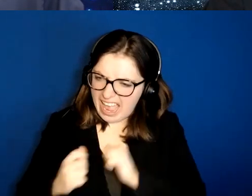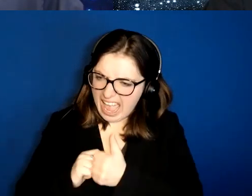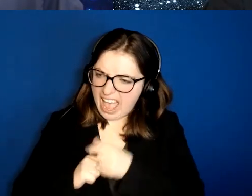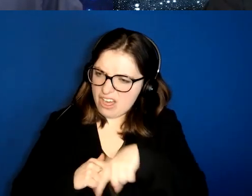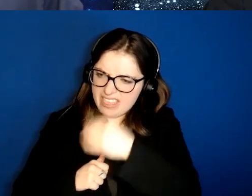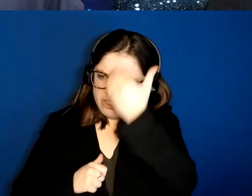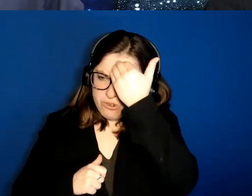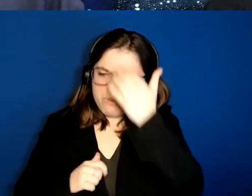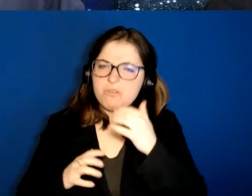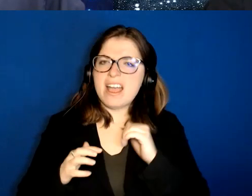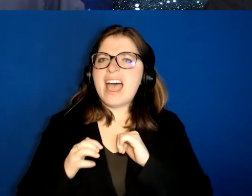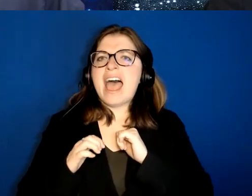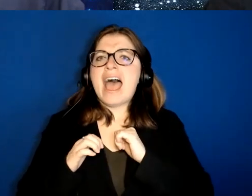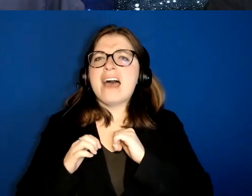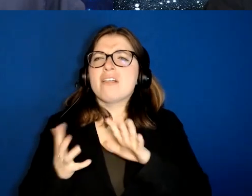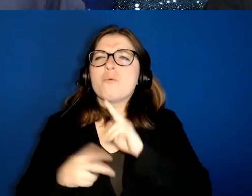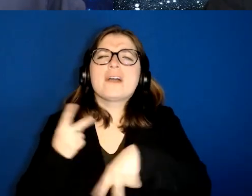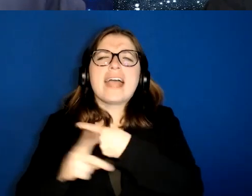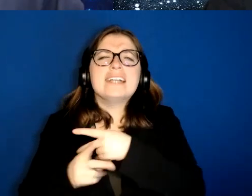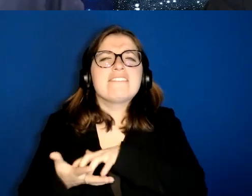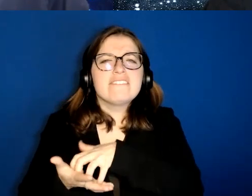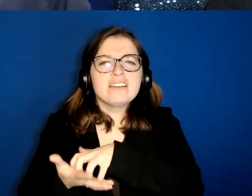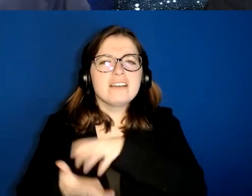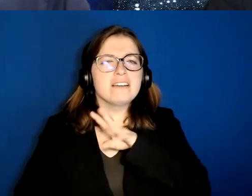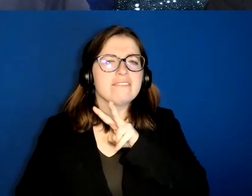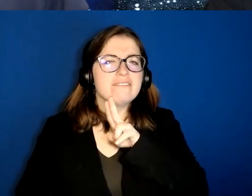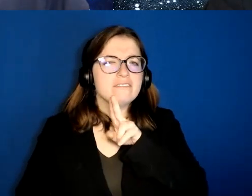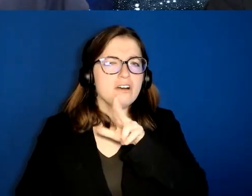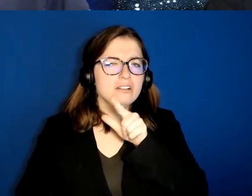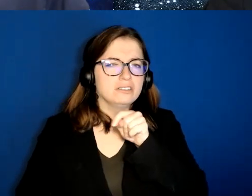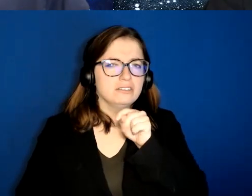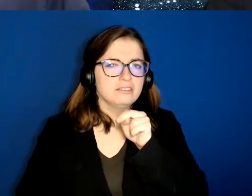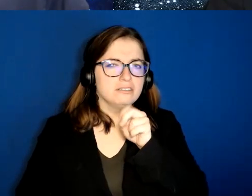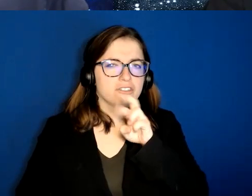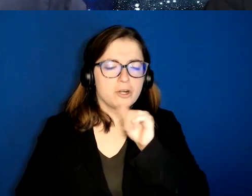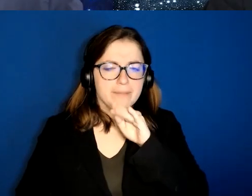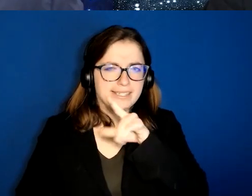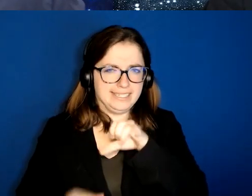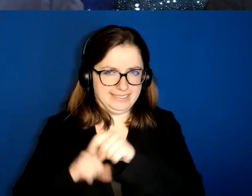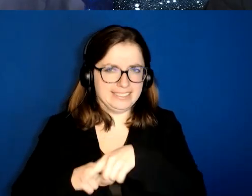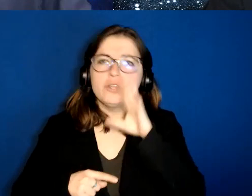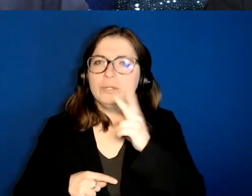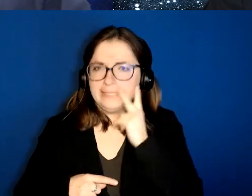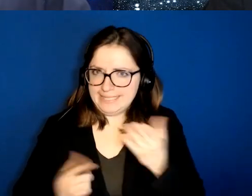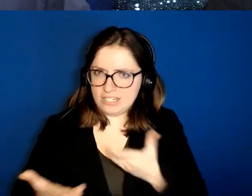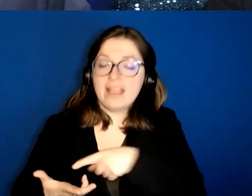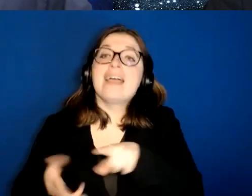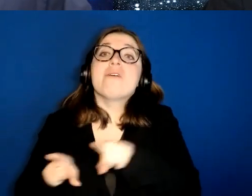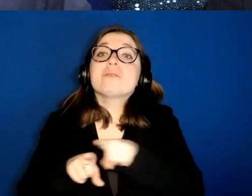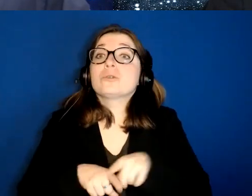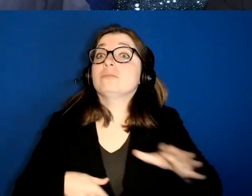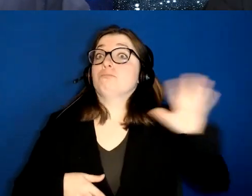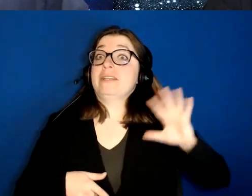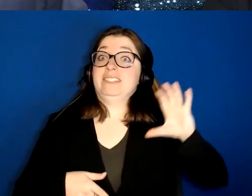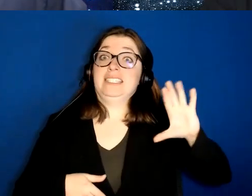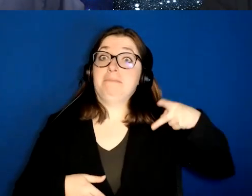the kinds of vulnerabilities they'd run into here. But also they've been studying the reports from previous CPTCs to